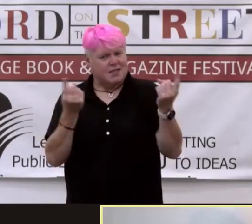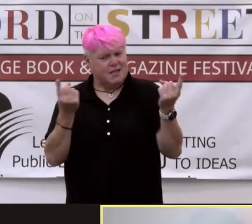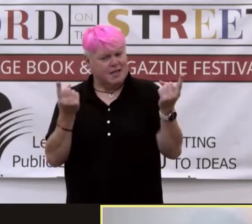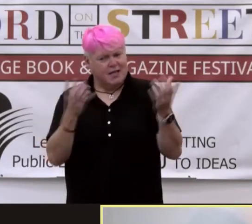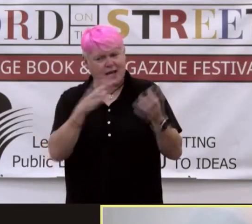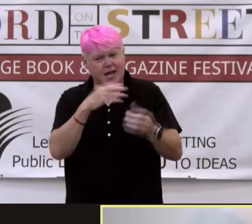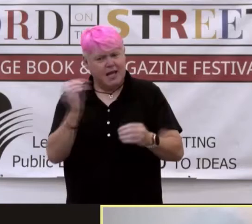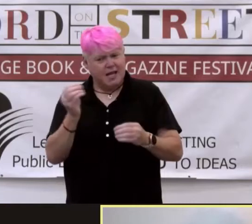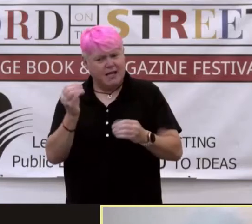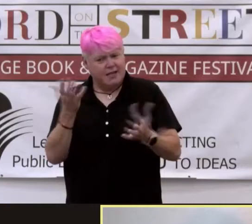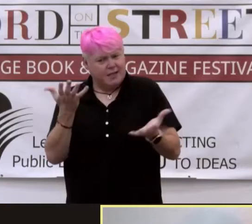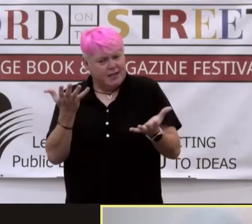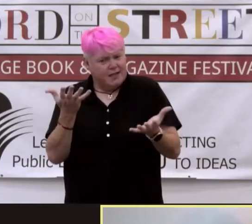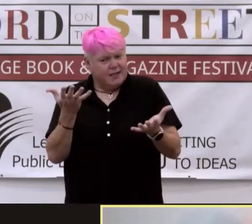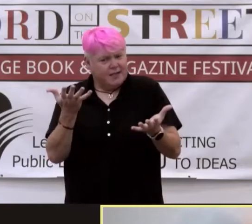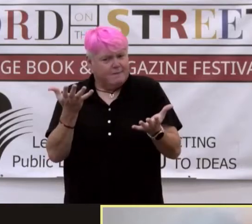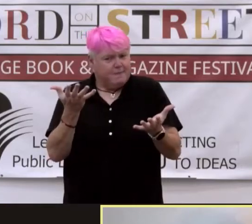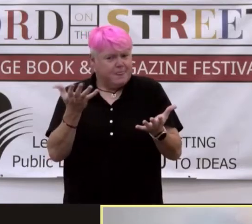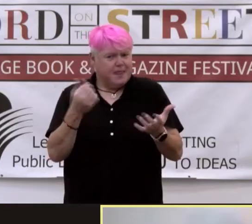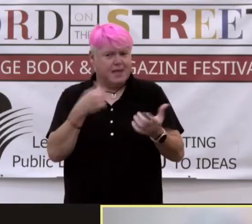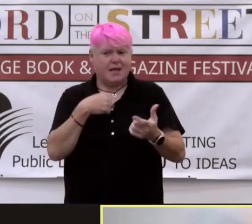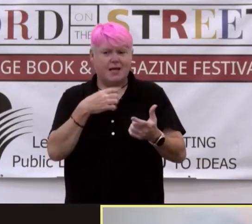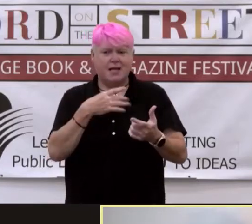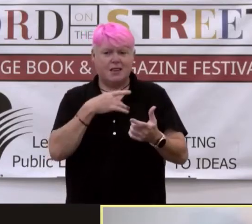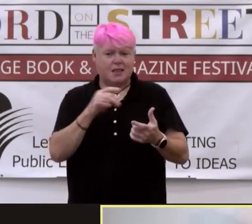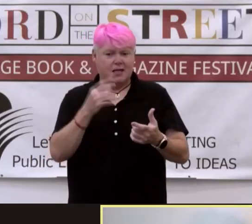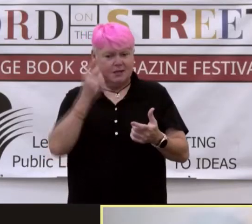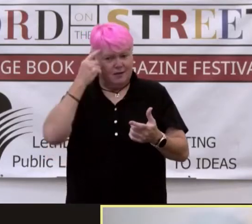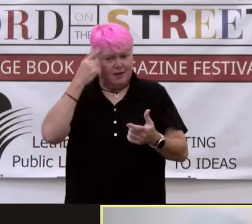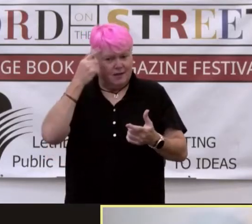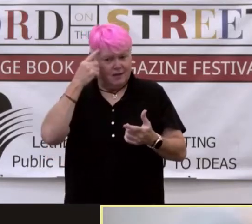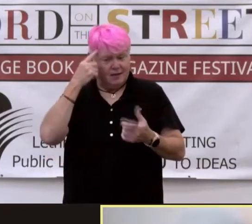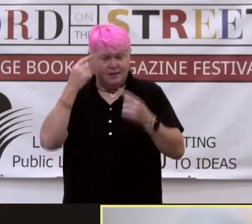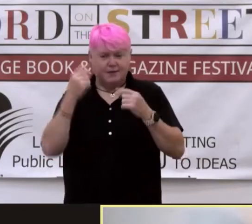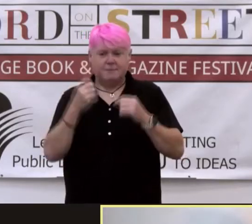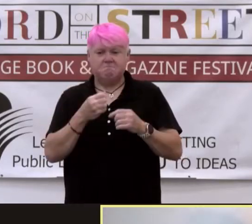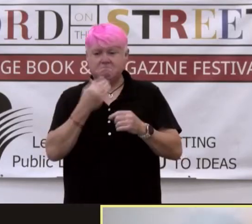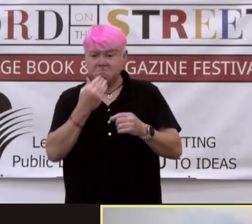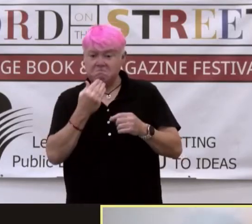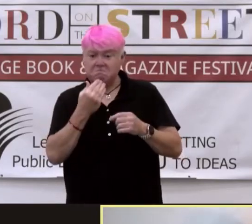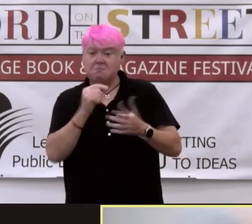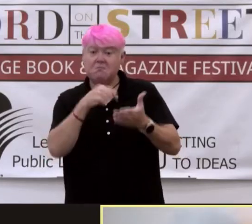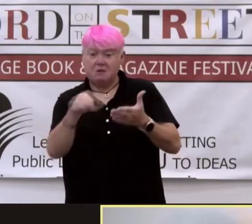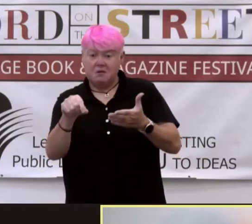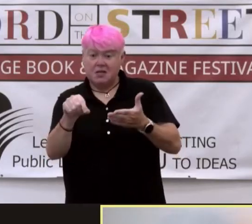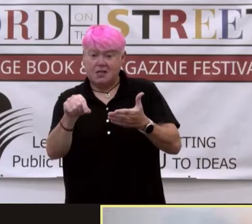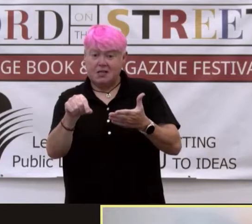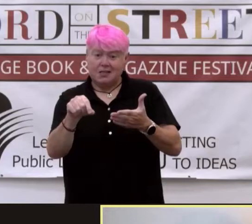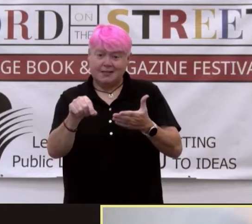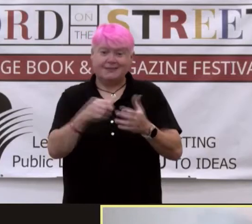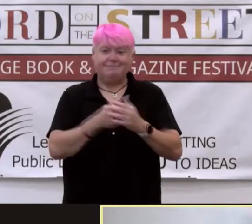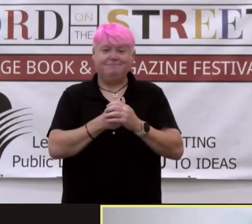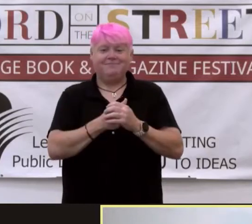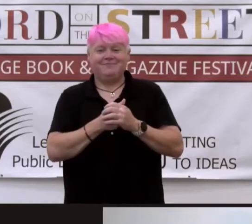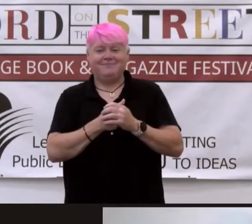And I like to think that it's pretty intense and pretty well written, an extraordinary book.